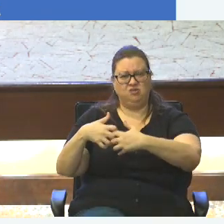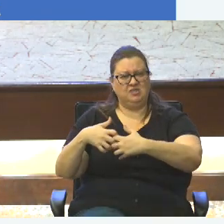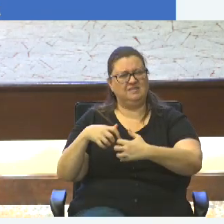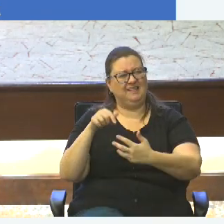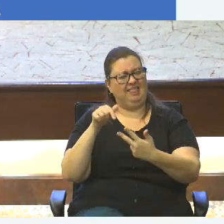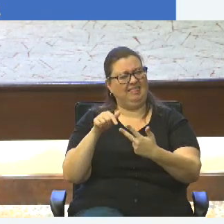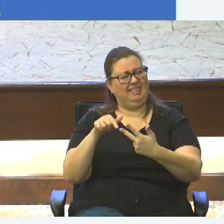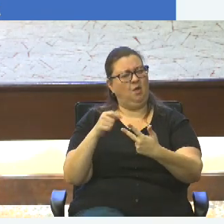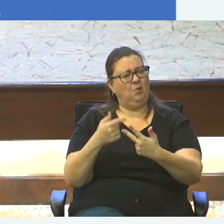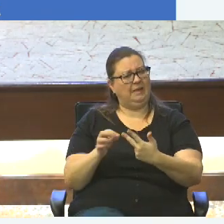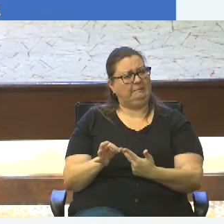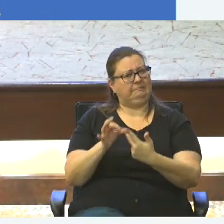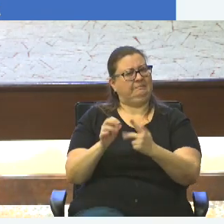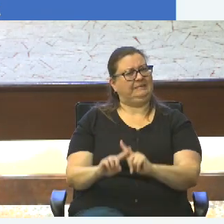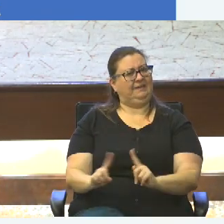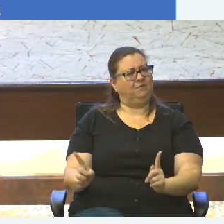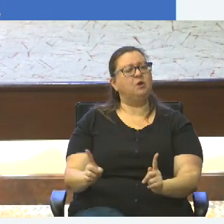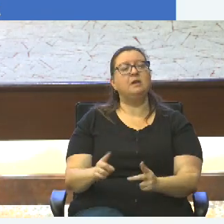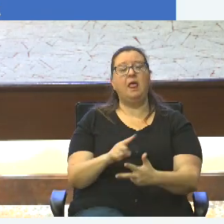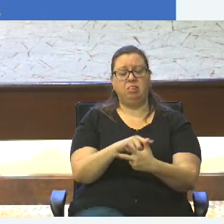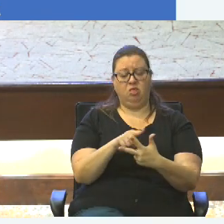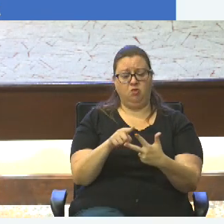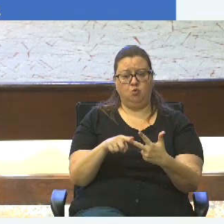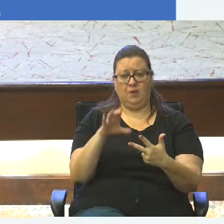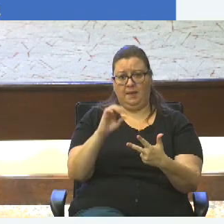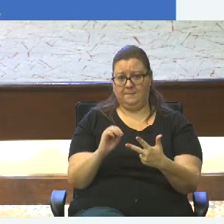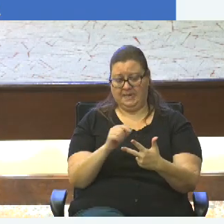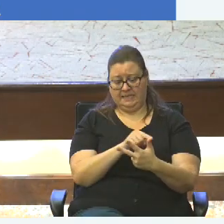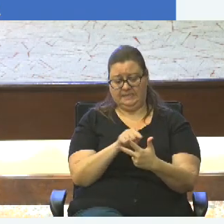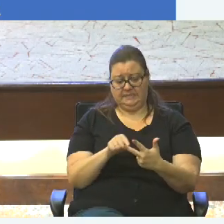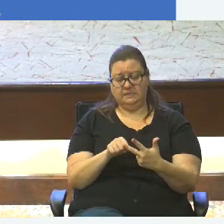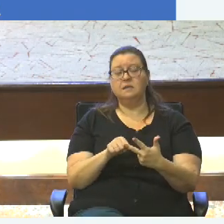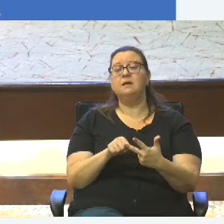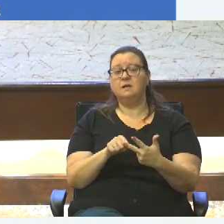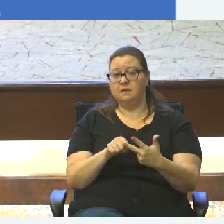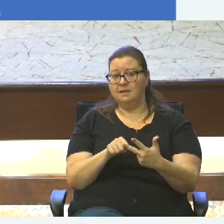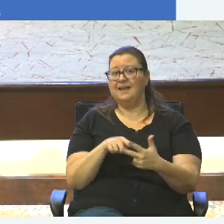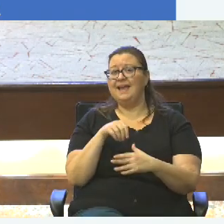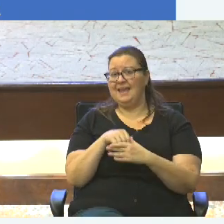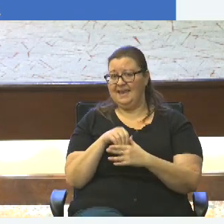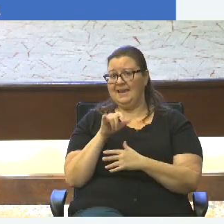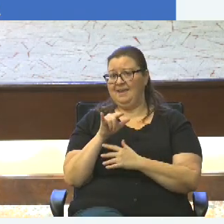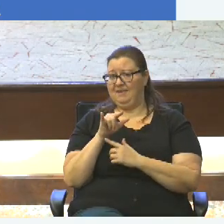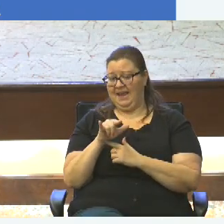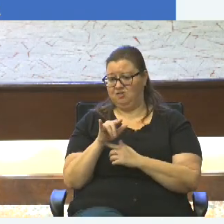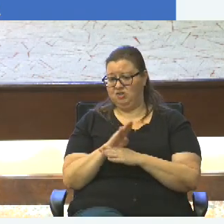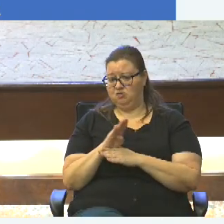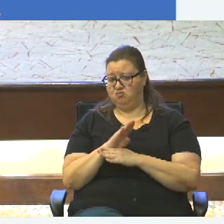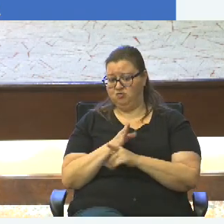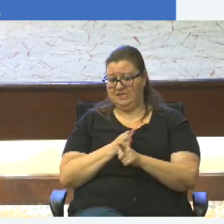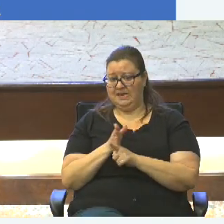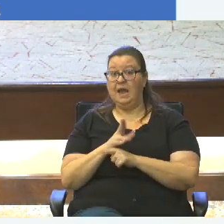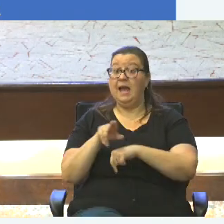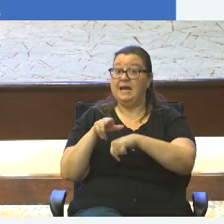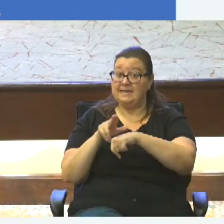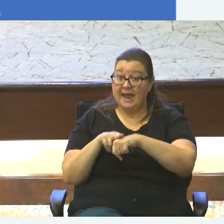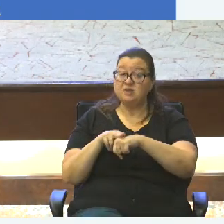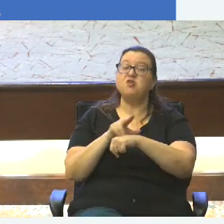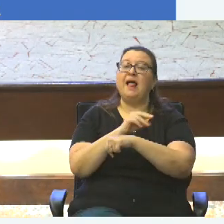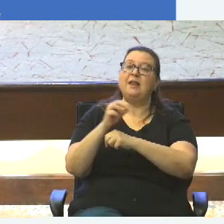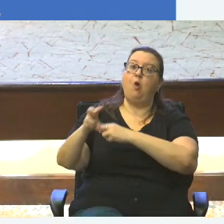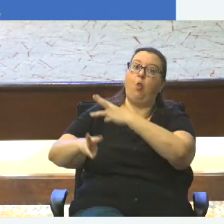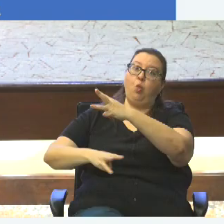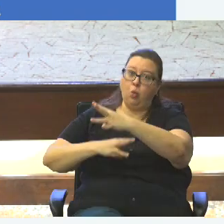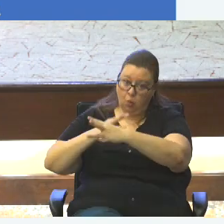unique. These 3 companies alone have, within the aviation industry, both national and global reach. They're